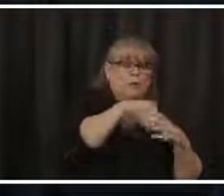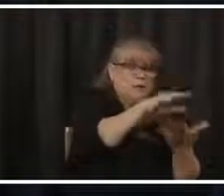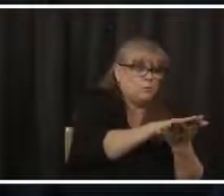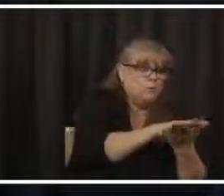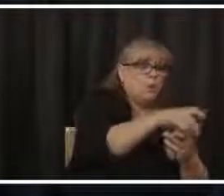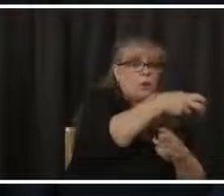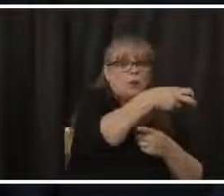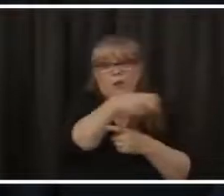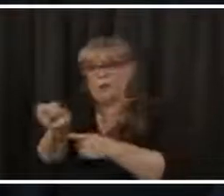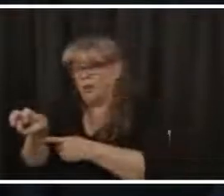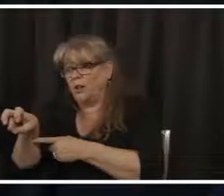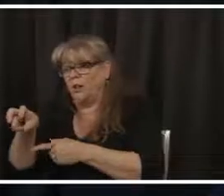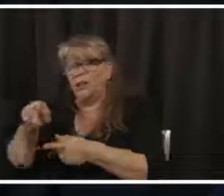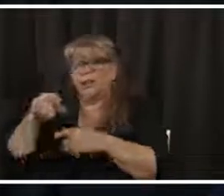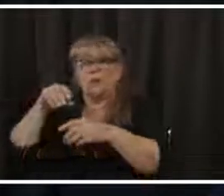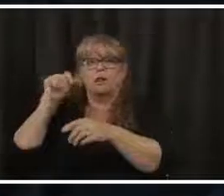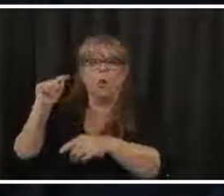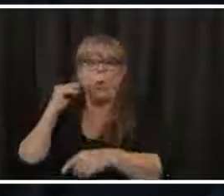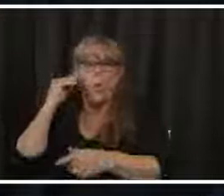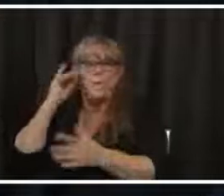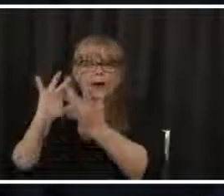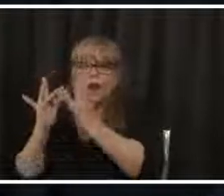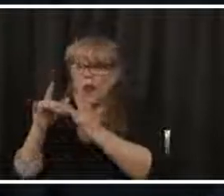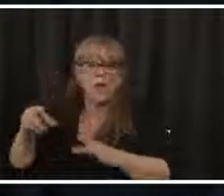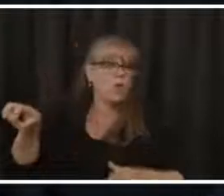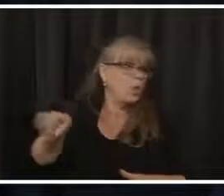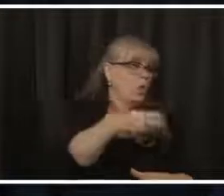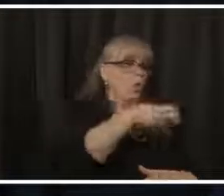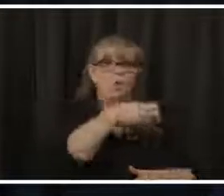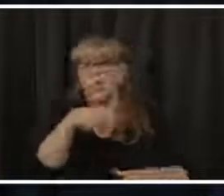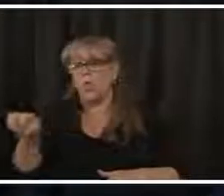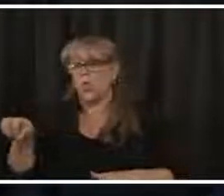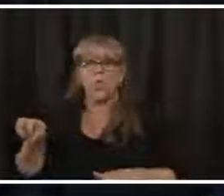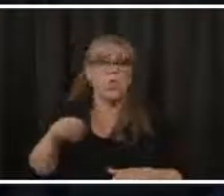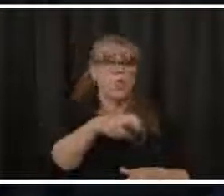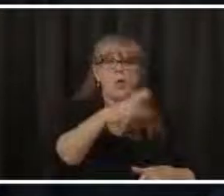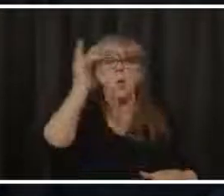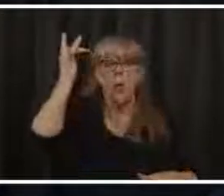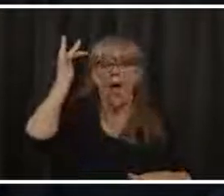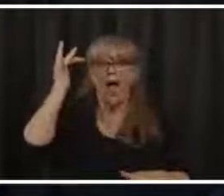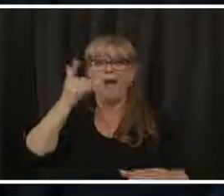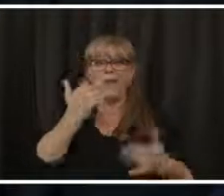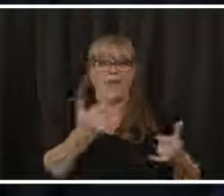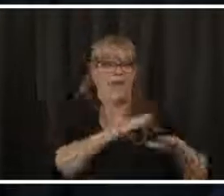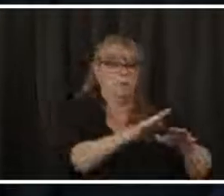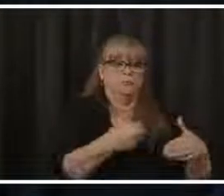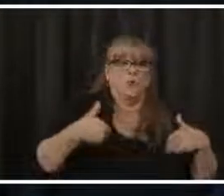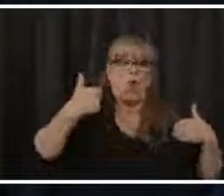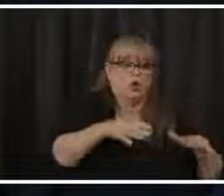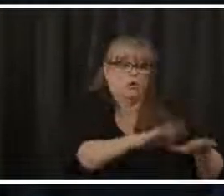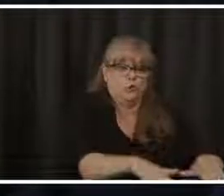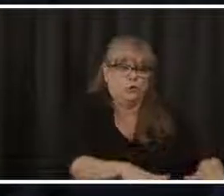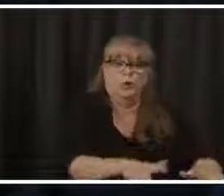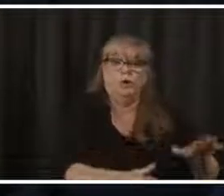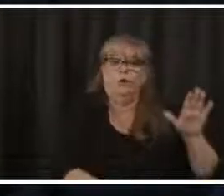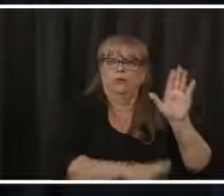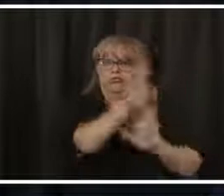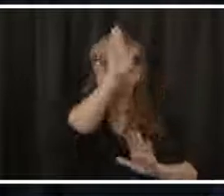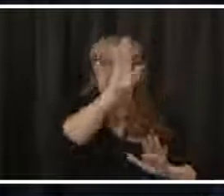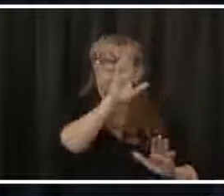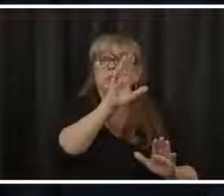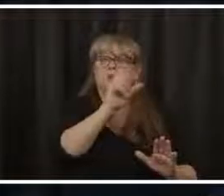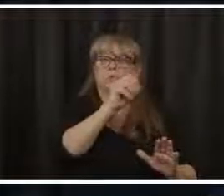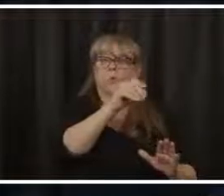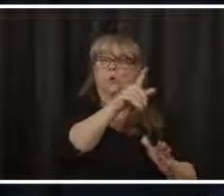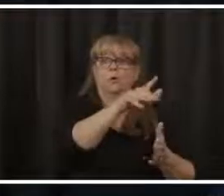new spike in cases among school-age children, how committed are you to keeping schools open moving forward, even as the cases